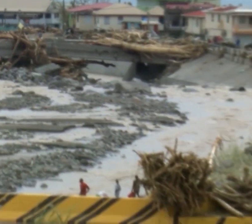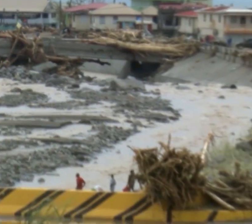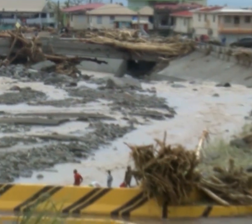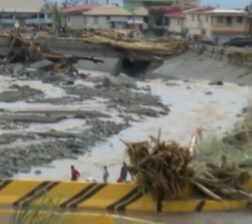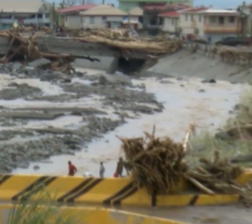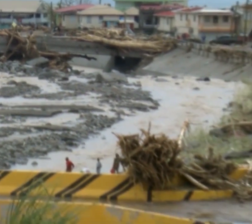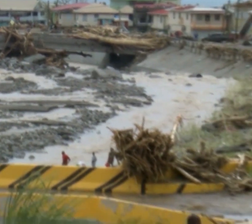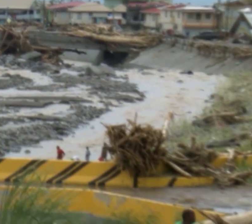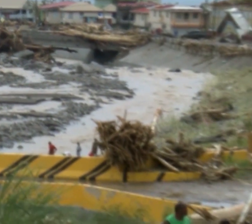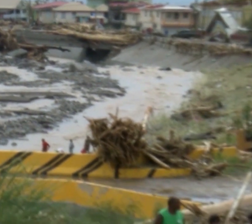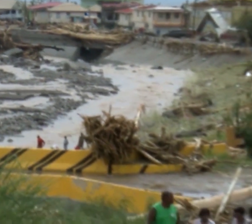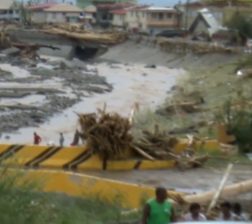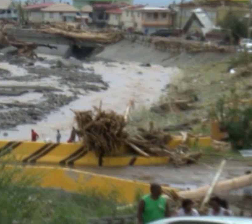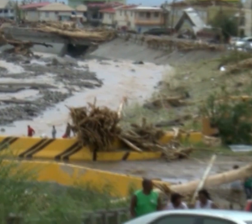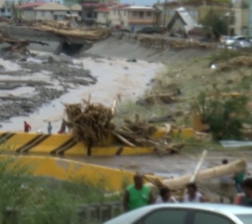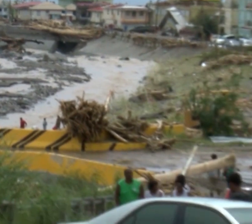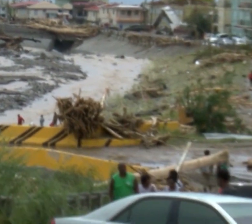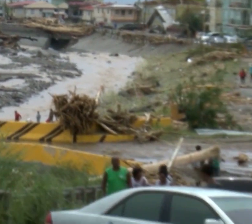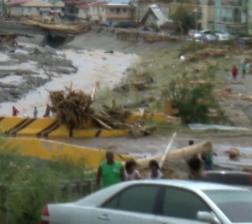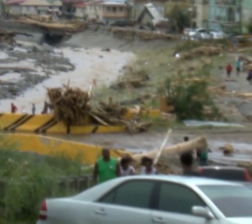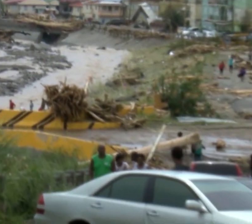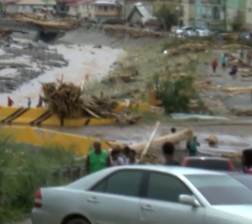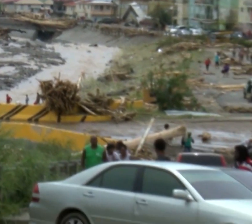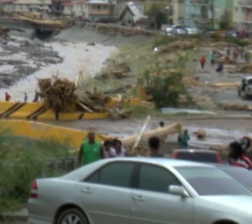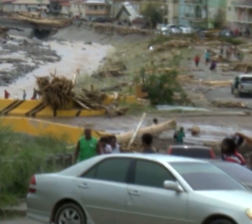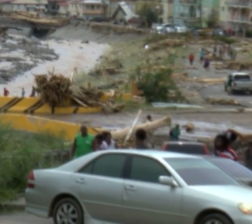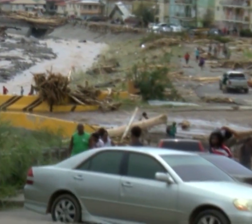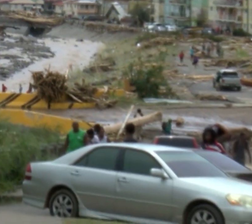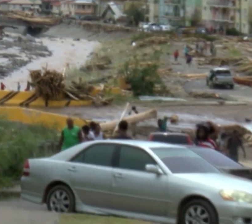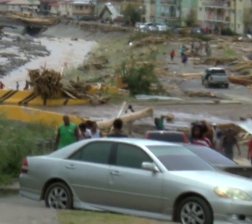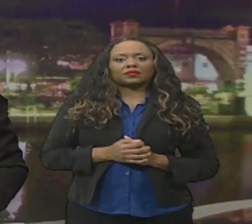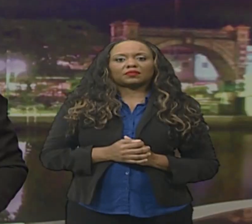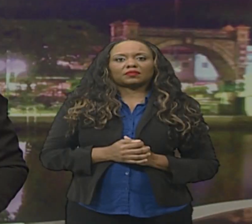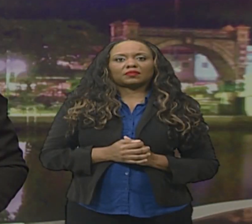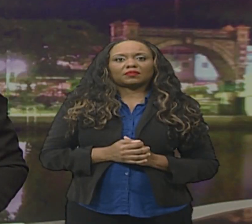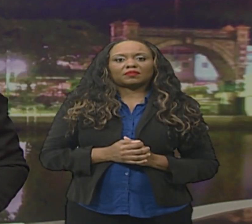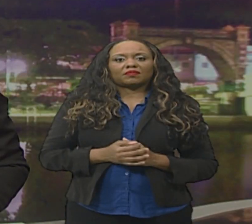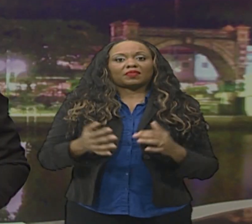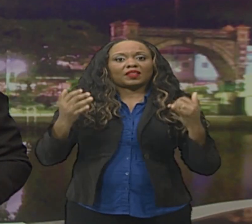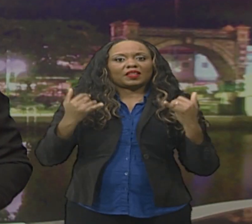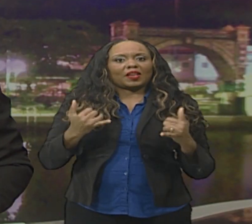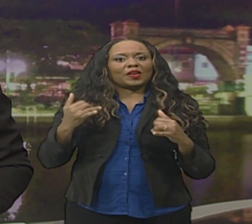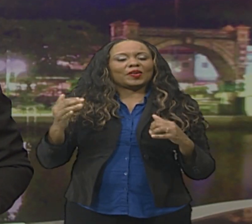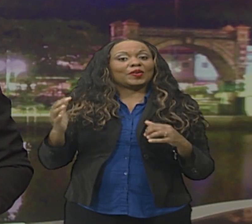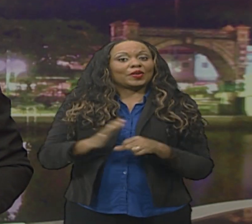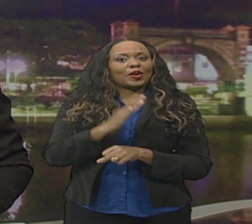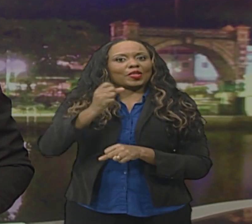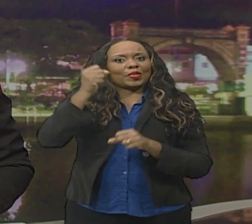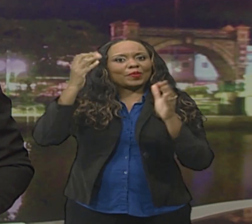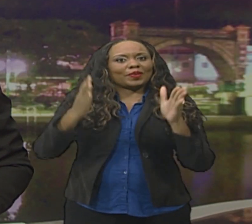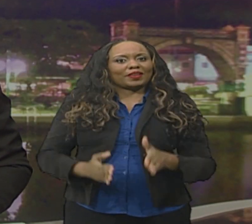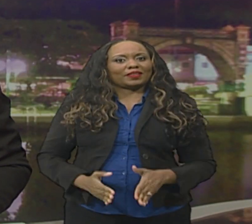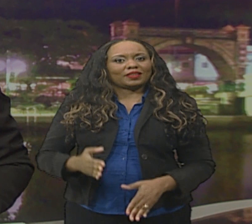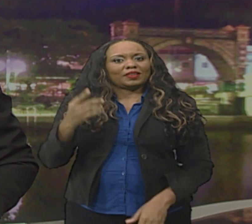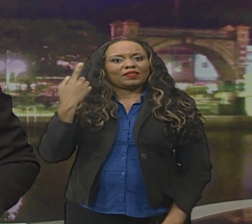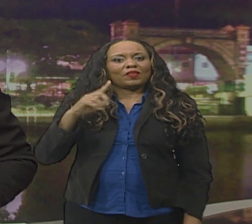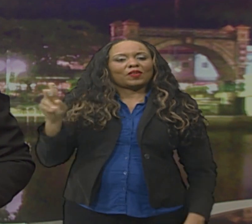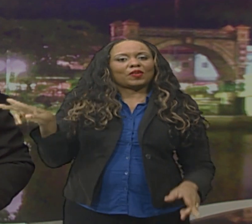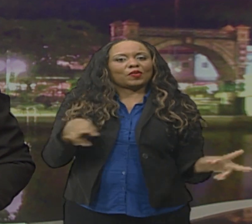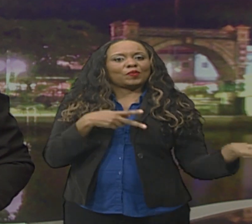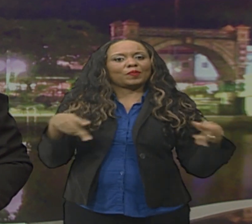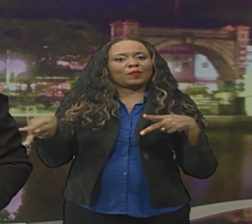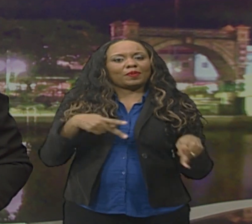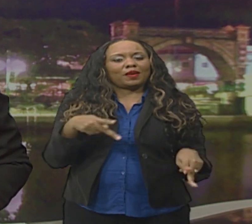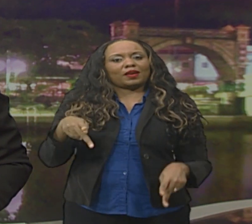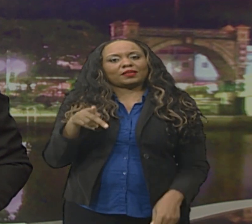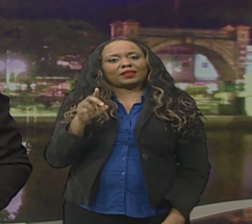ends on November 30th. Rianne Phillips, CBC News. Thanks, Rian. Well, the winner of the 2018